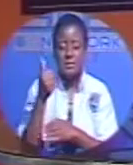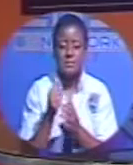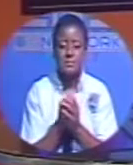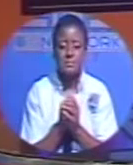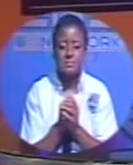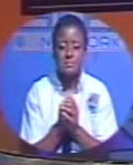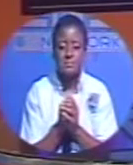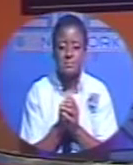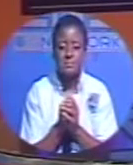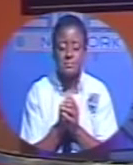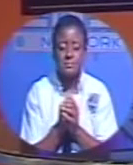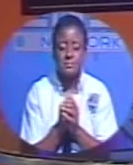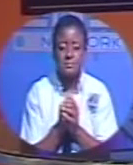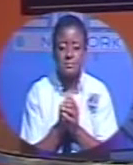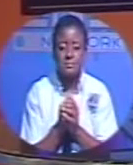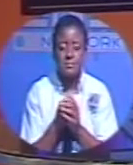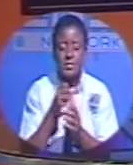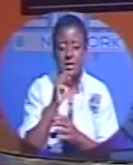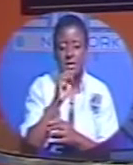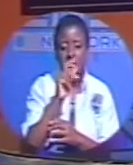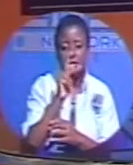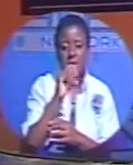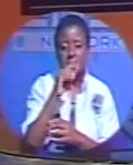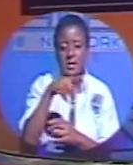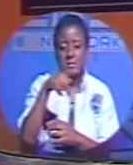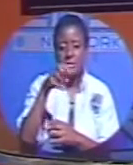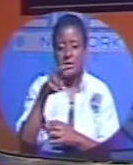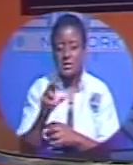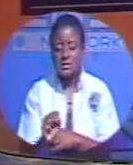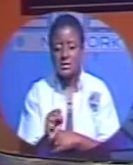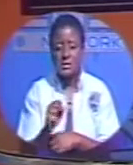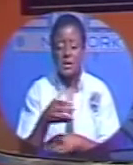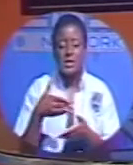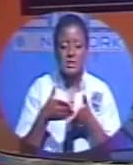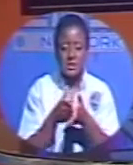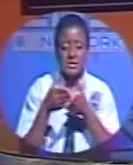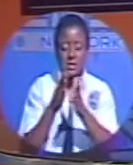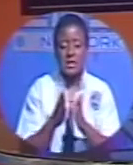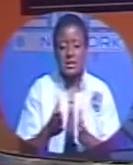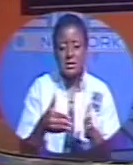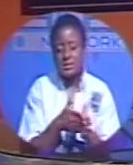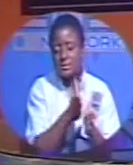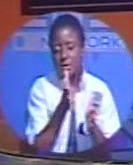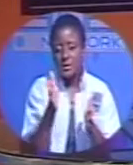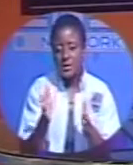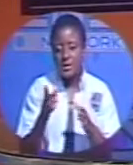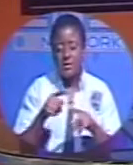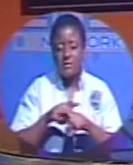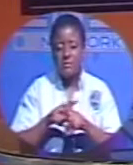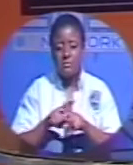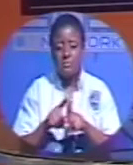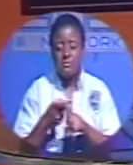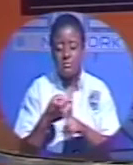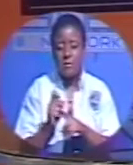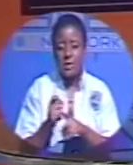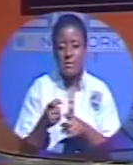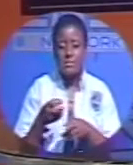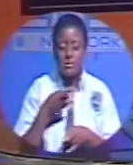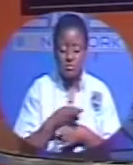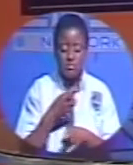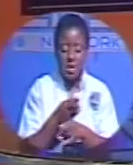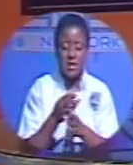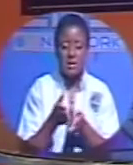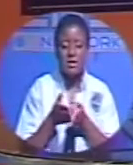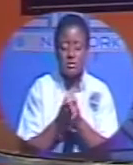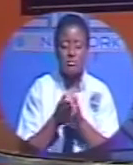Sports. All right, Jonathan, thanks a lot. Skippers and sailors straying away from the regular regatta this coming weekend to honor a Bahamian tradition. Charles